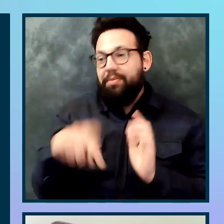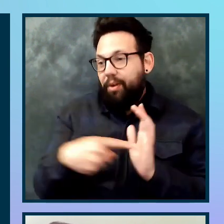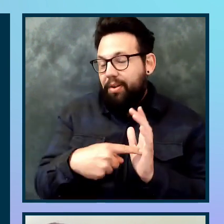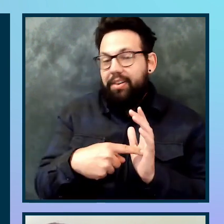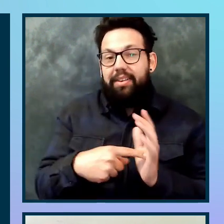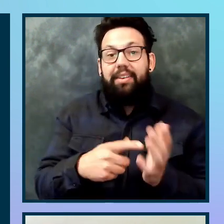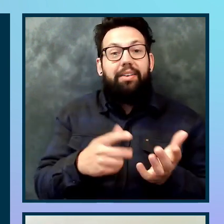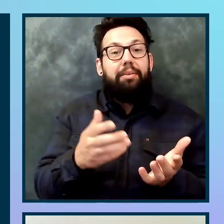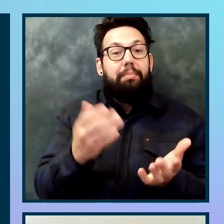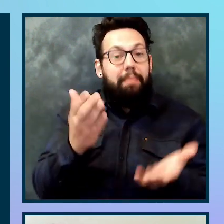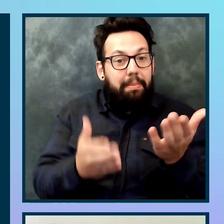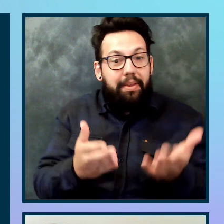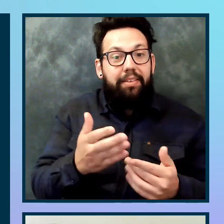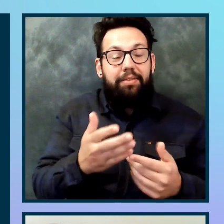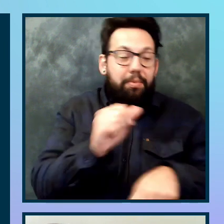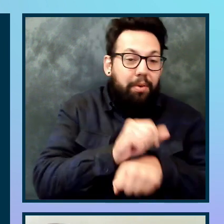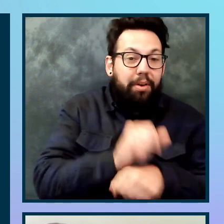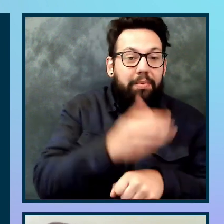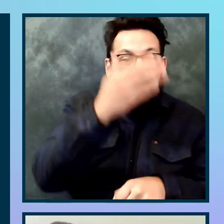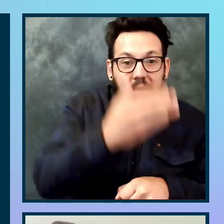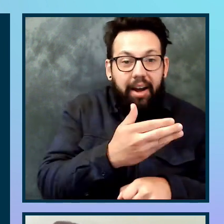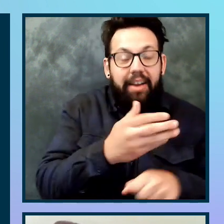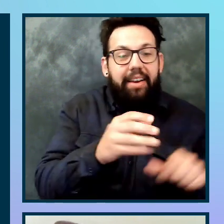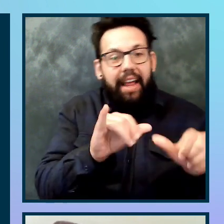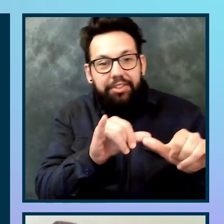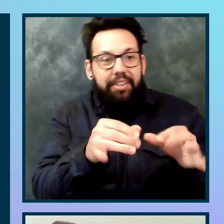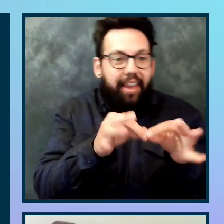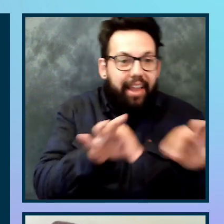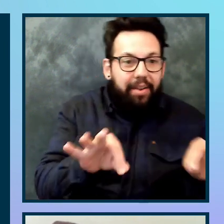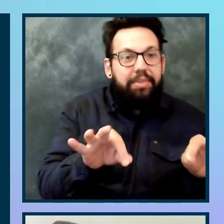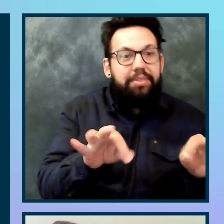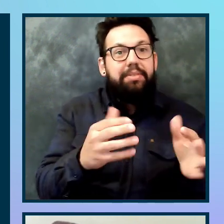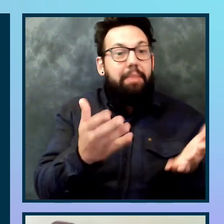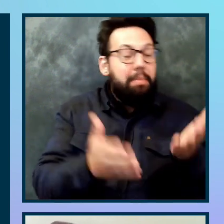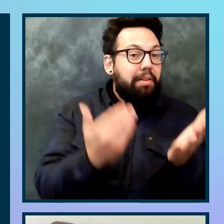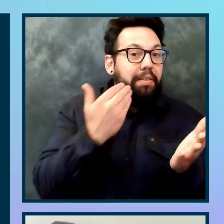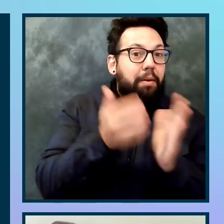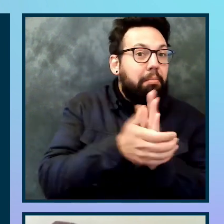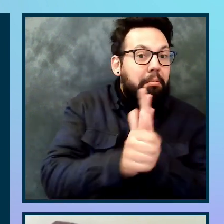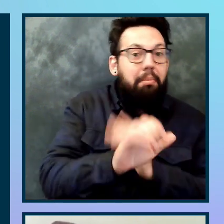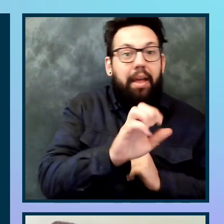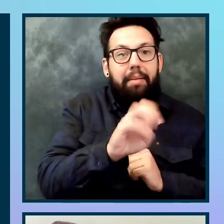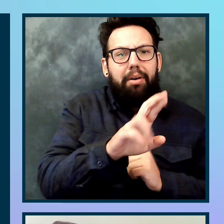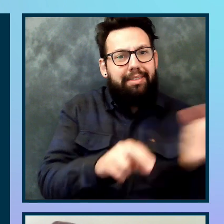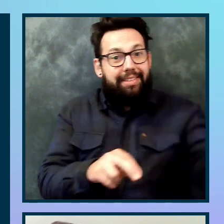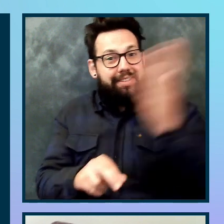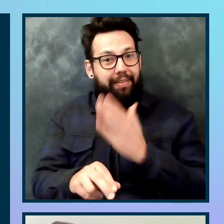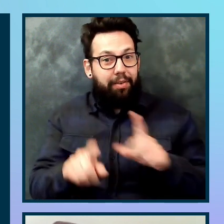know Ember.js and you would like to work with helping us on our accessibility, send over your resume